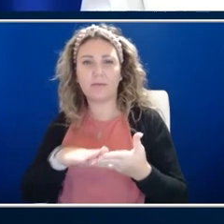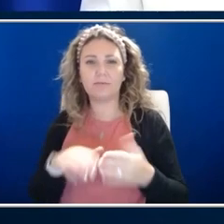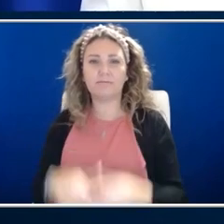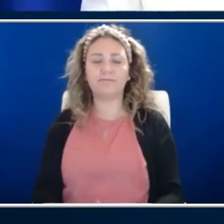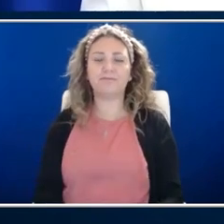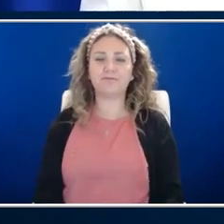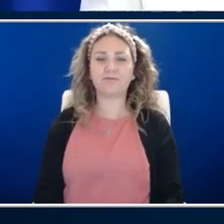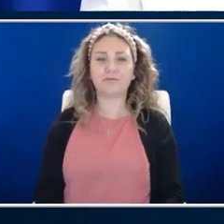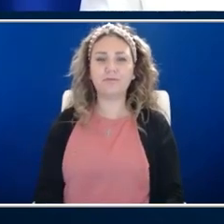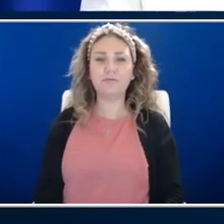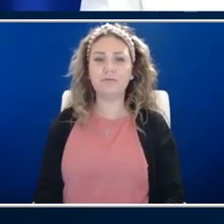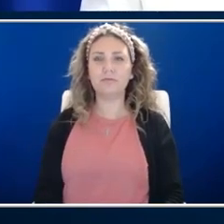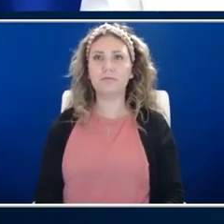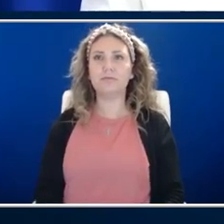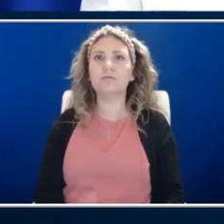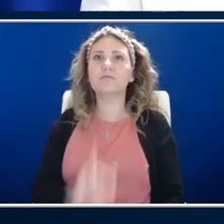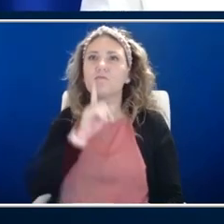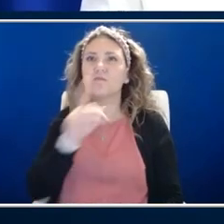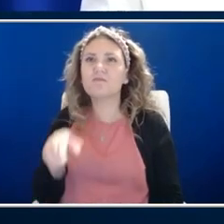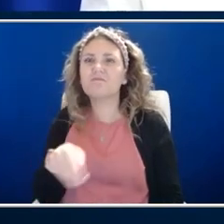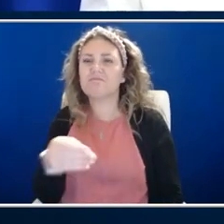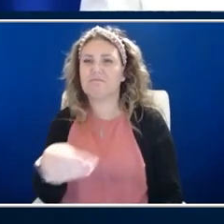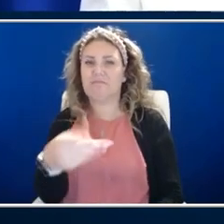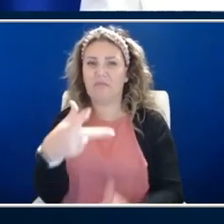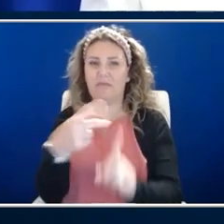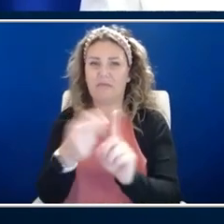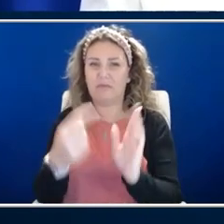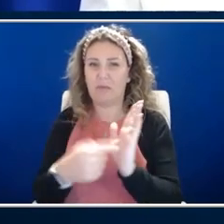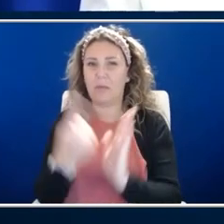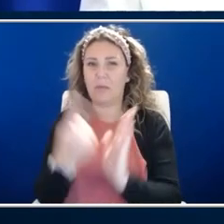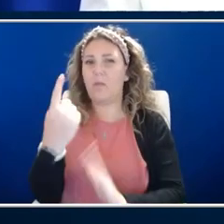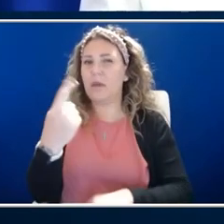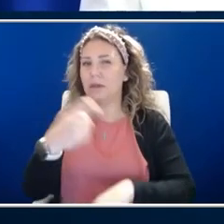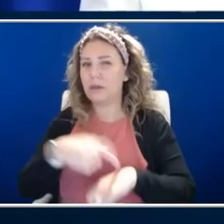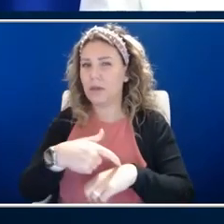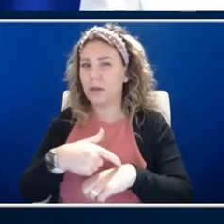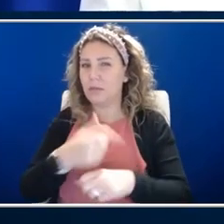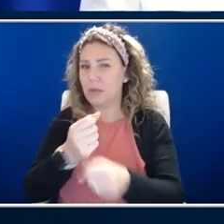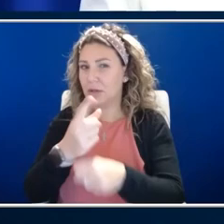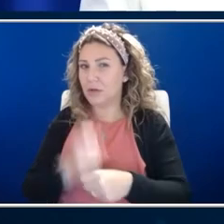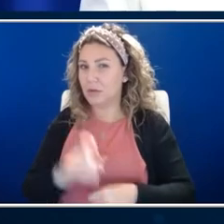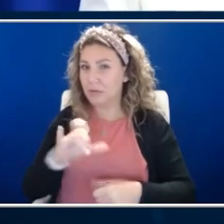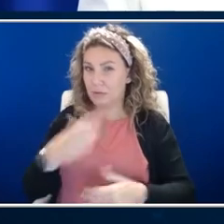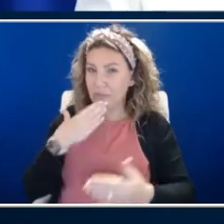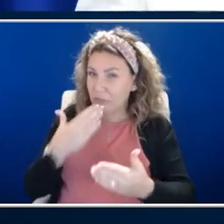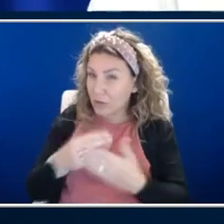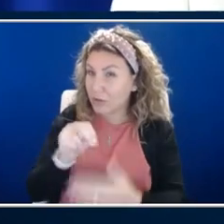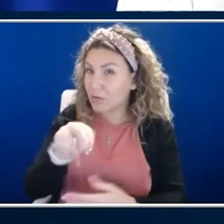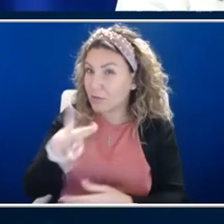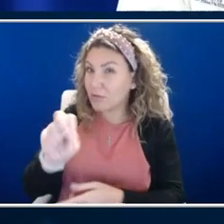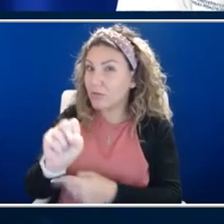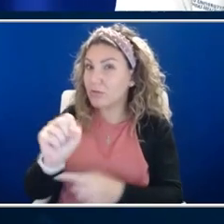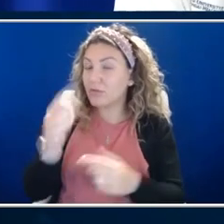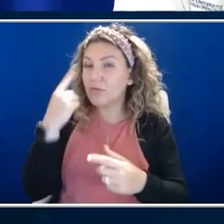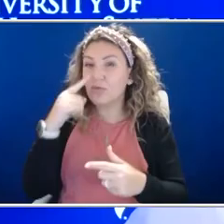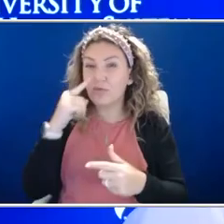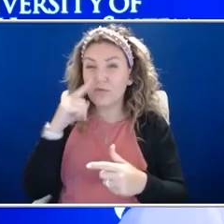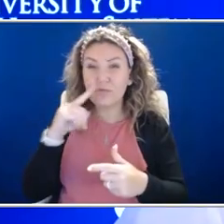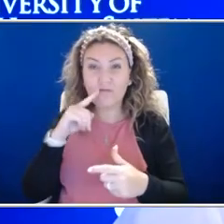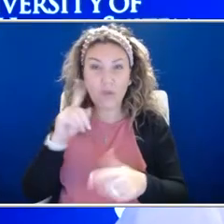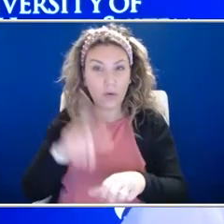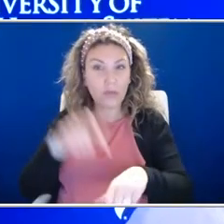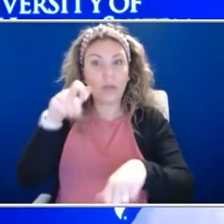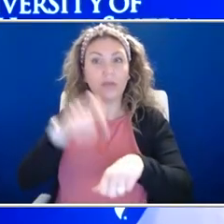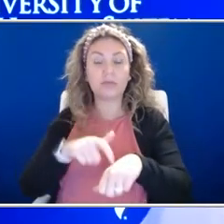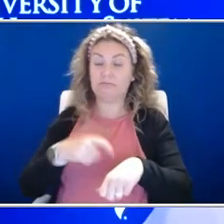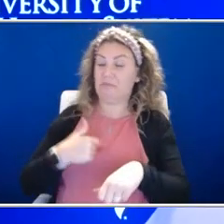We're only going to get a vaccination perhaps once a year. Is this good news? Is this kind of where we're going to land for an endemic time? Yeah, I think it's good news.